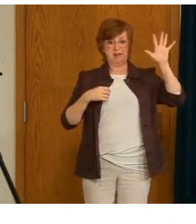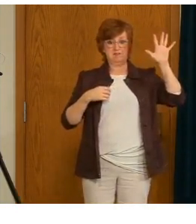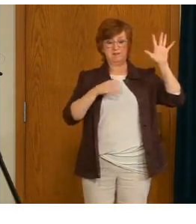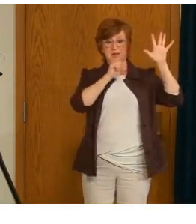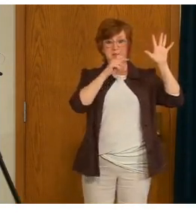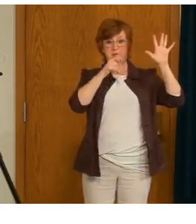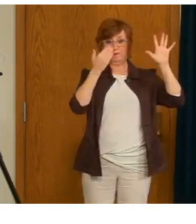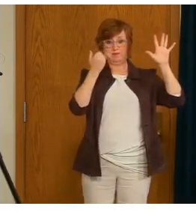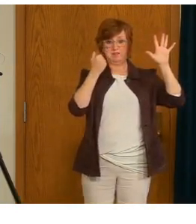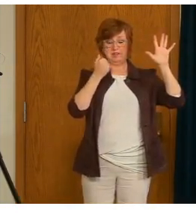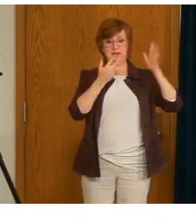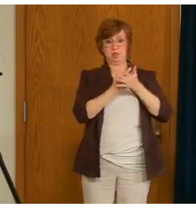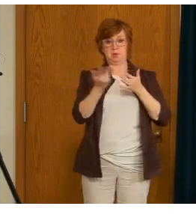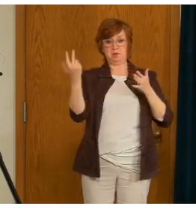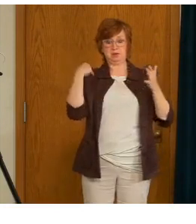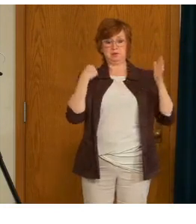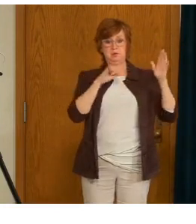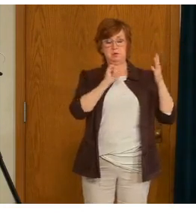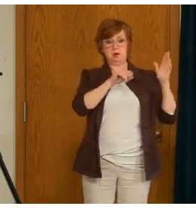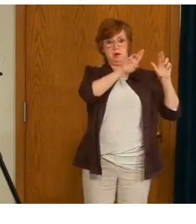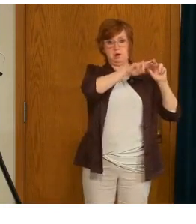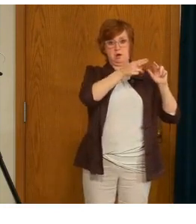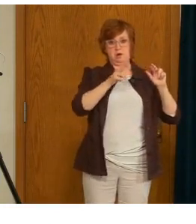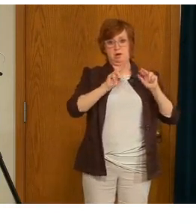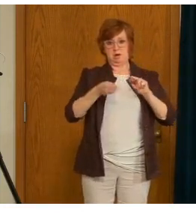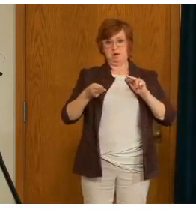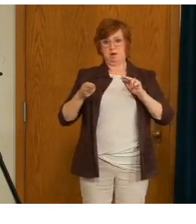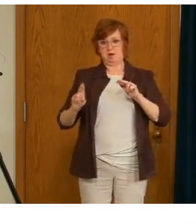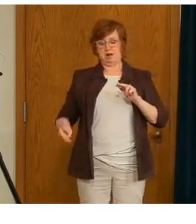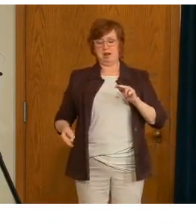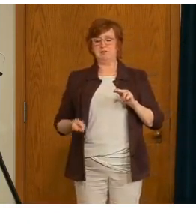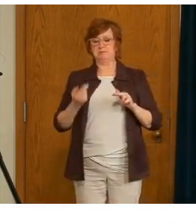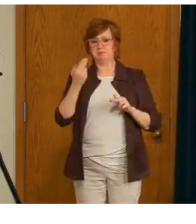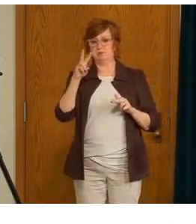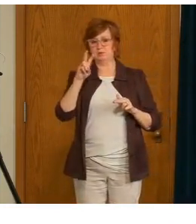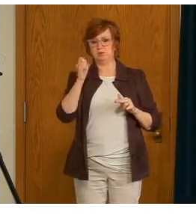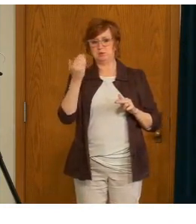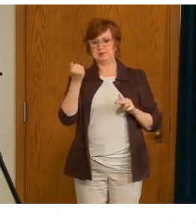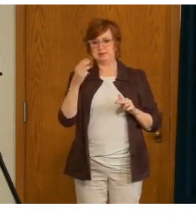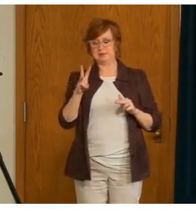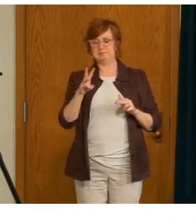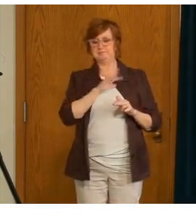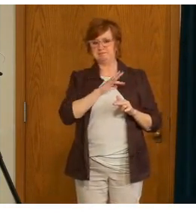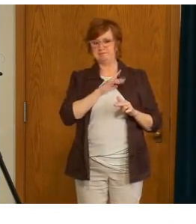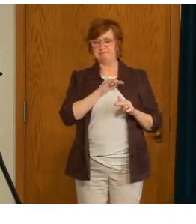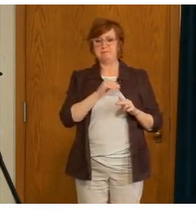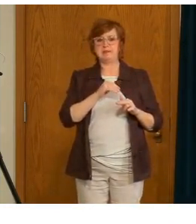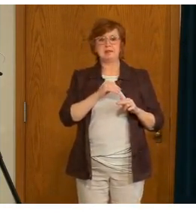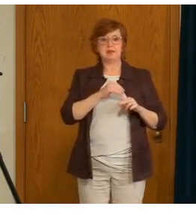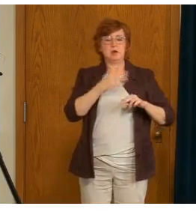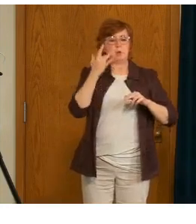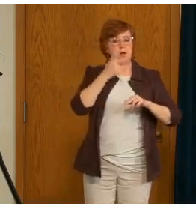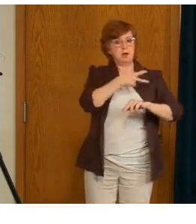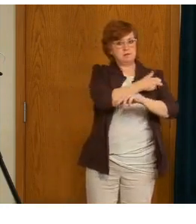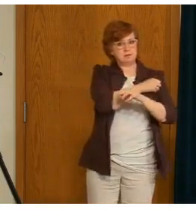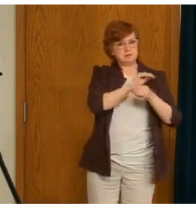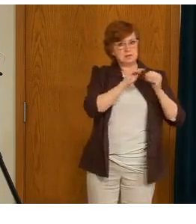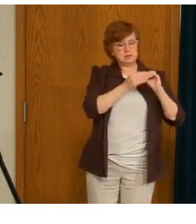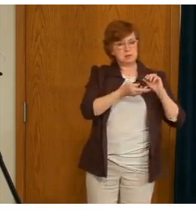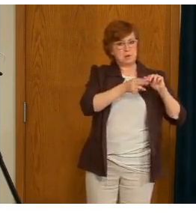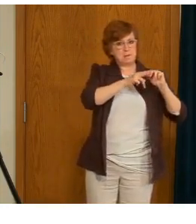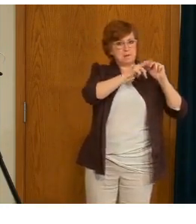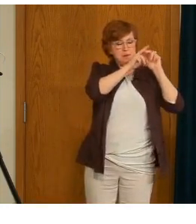15th, 3 weeks ago today. As our vaccination numbers continue to go up, our case numbers should continue to